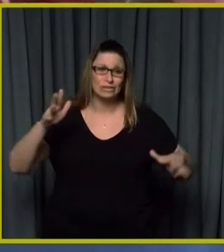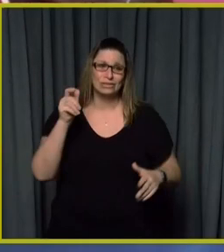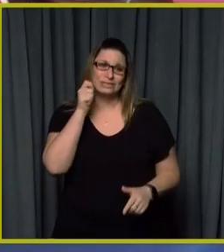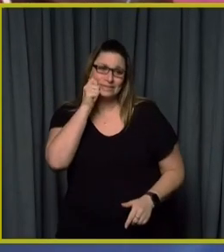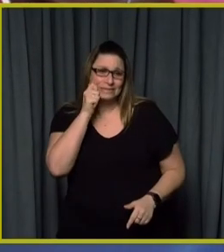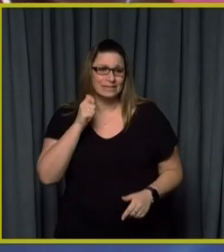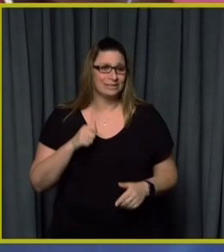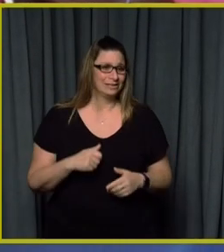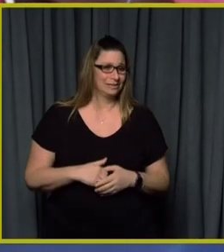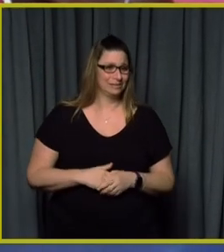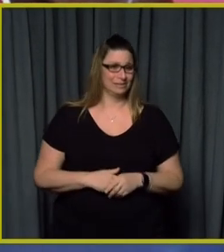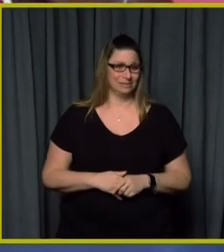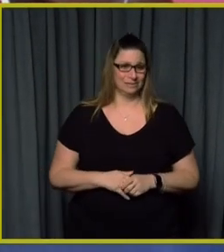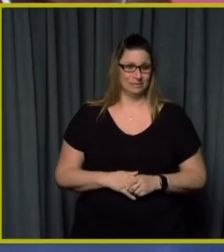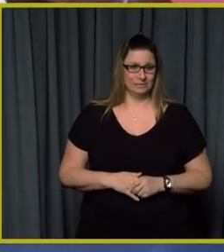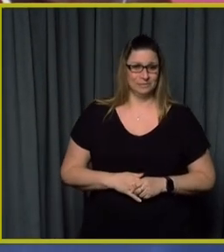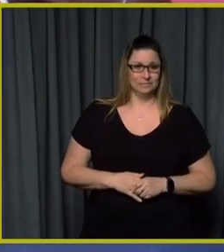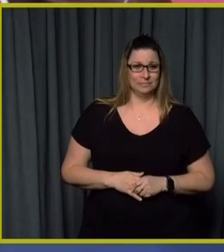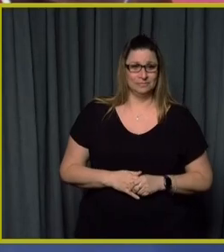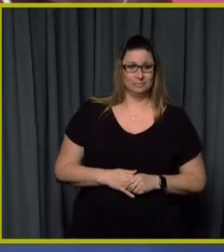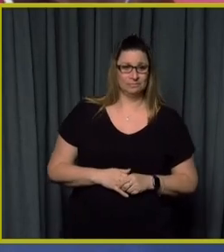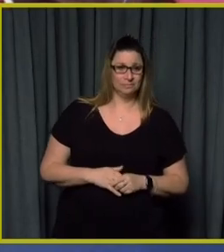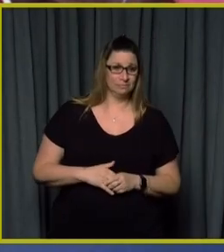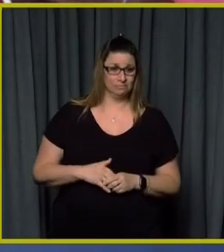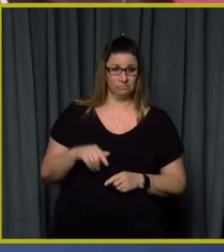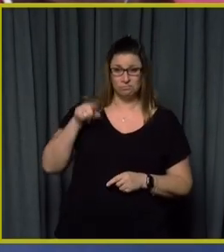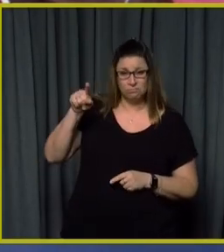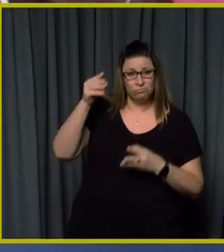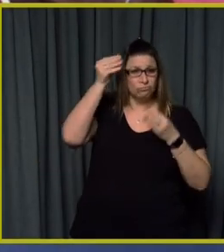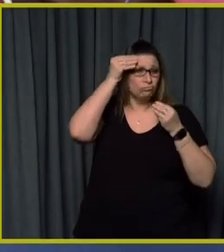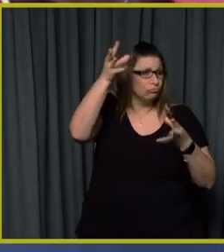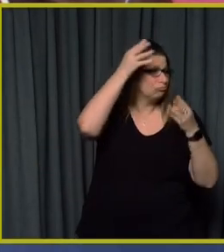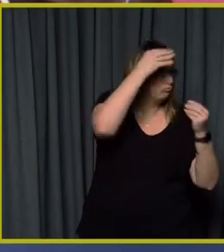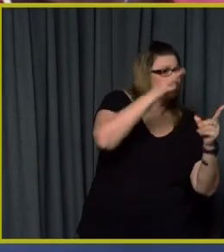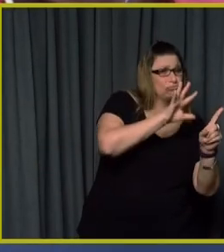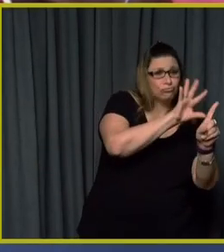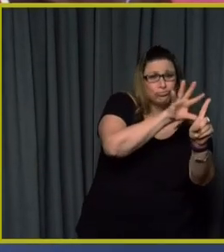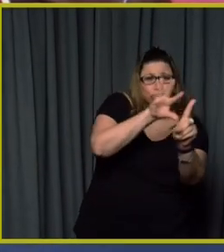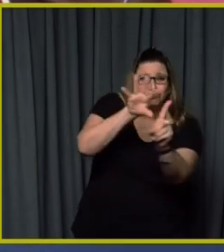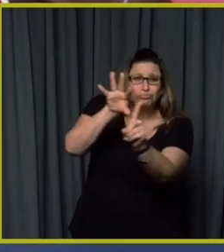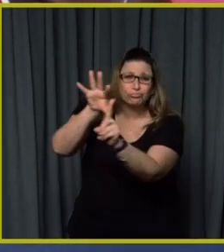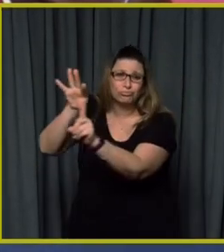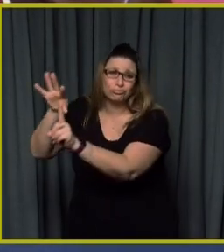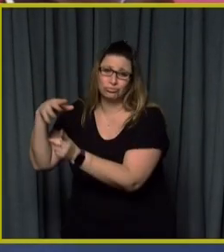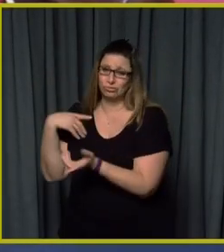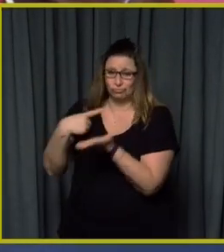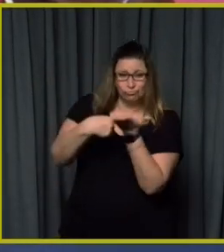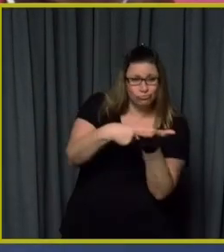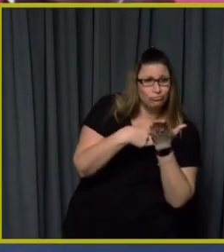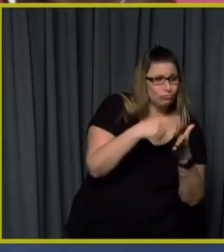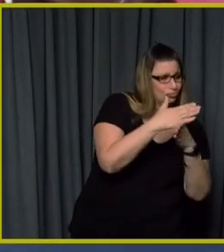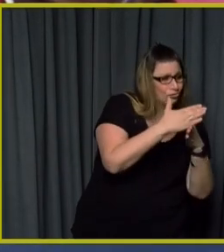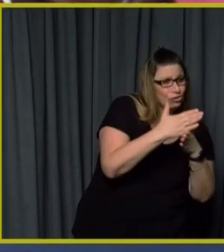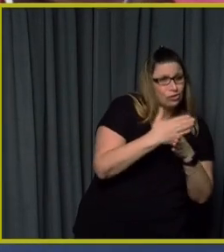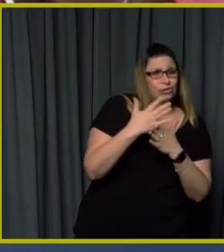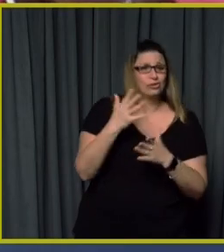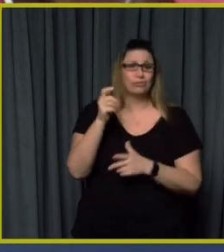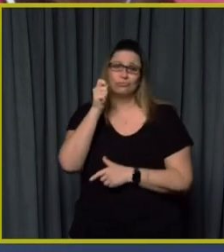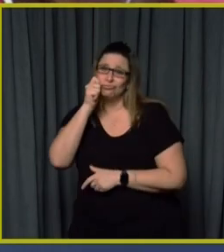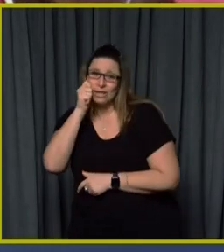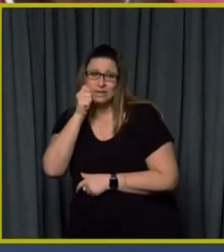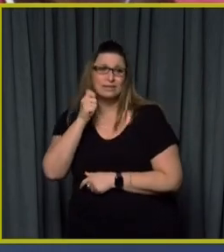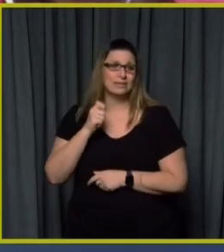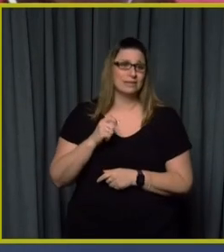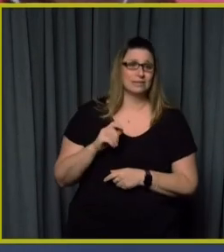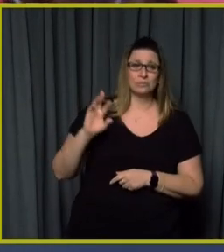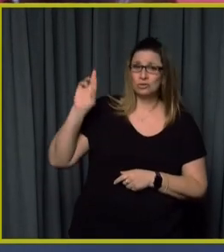like yours have begun to cover these racial disparities, that conservative politicians around the country made a big shift in the way